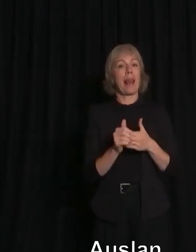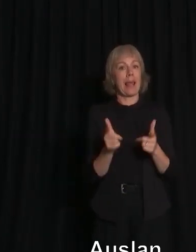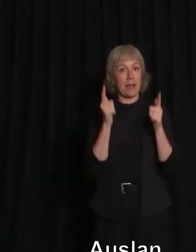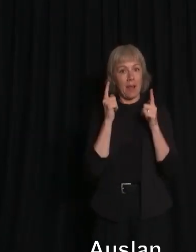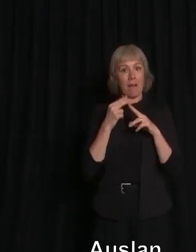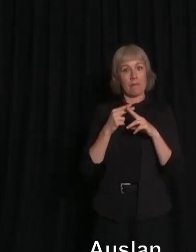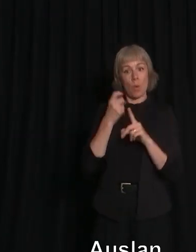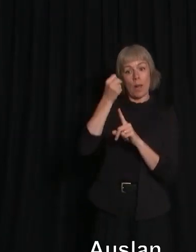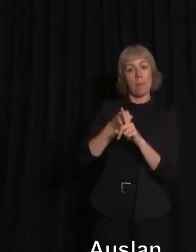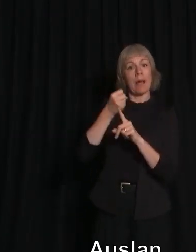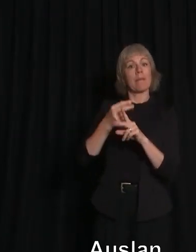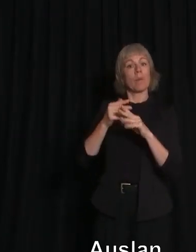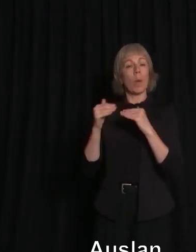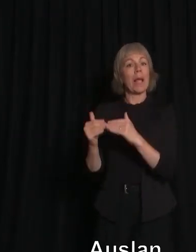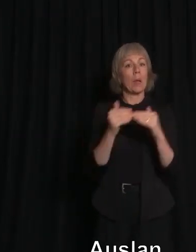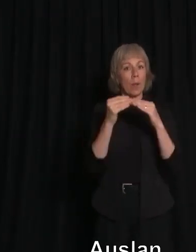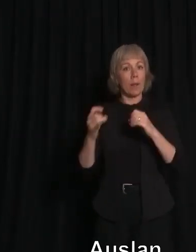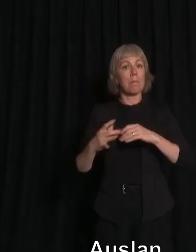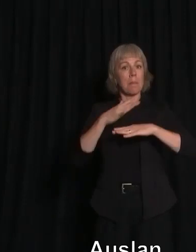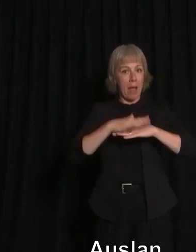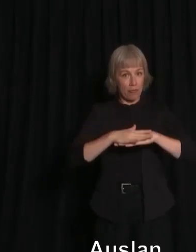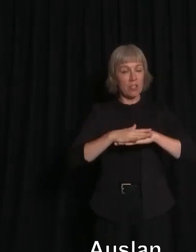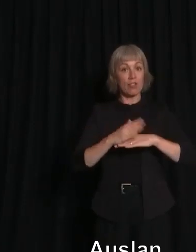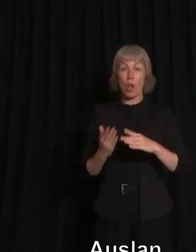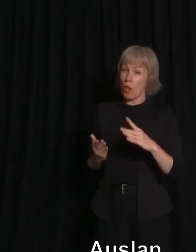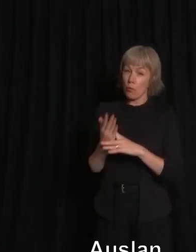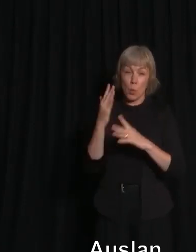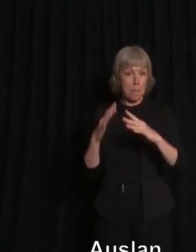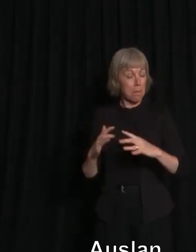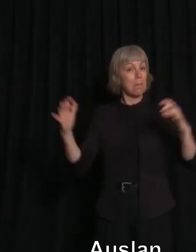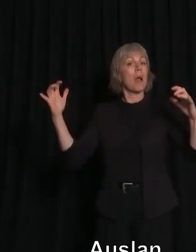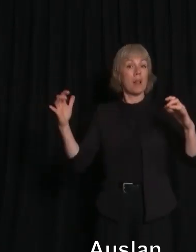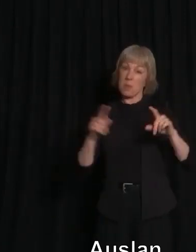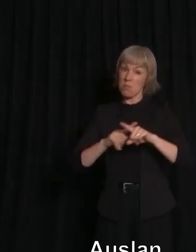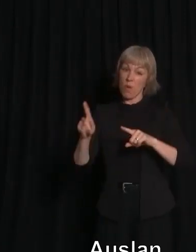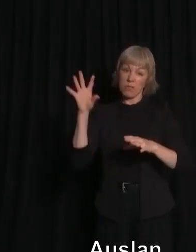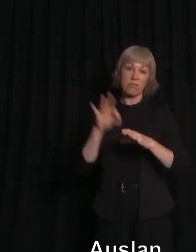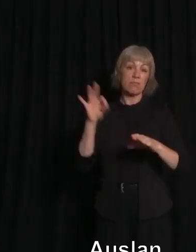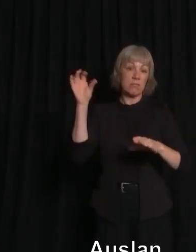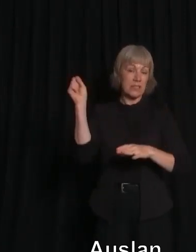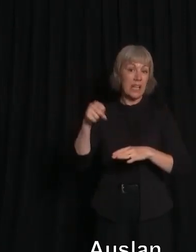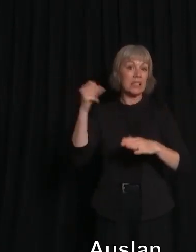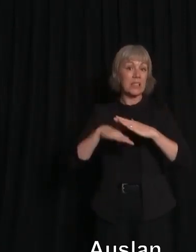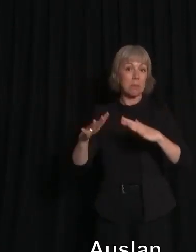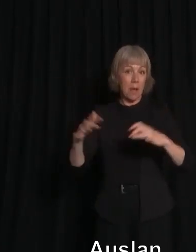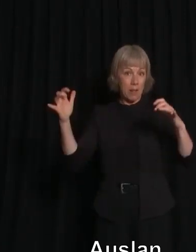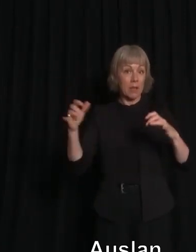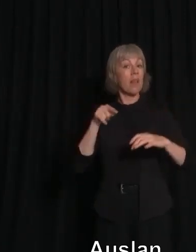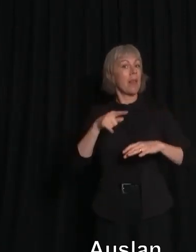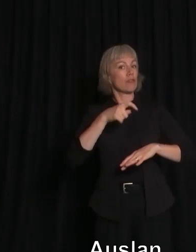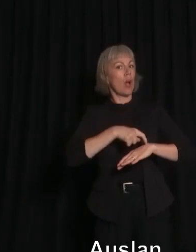marriage, which we got through our parliament with a very big majority. I'd already entered into a civil